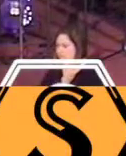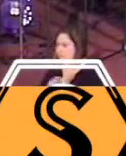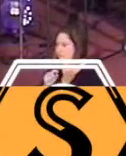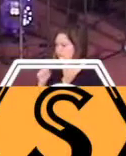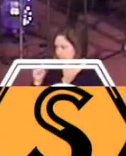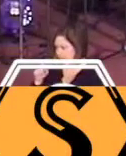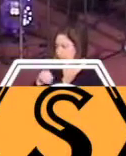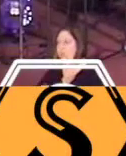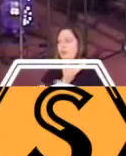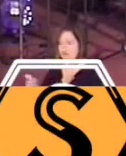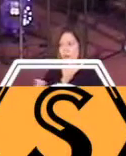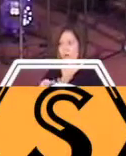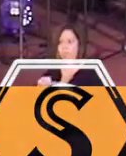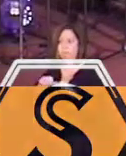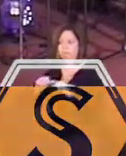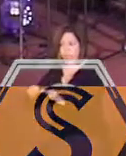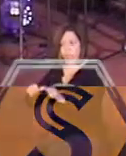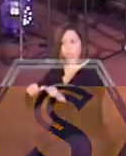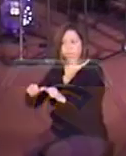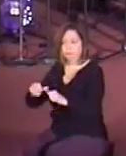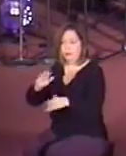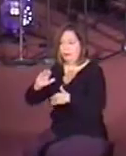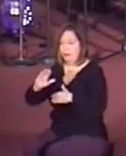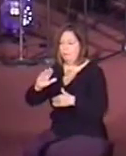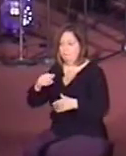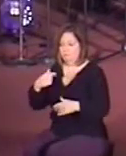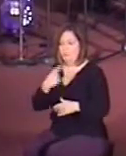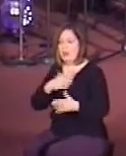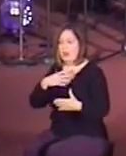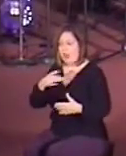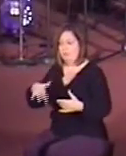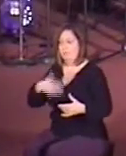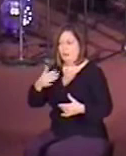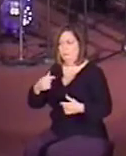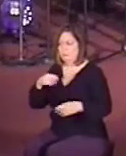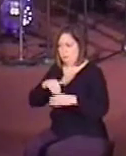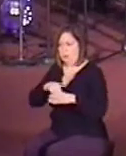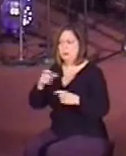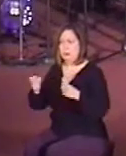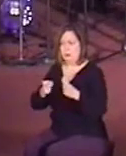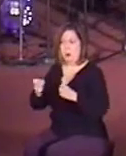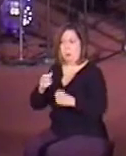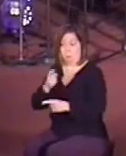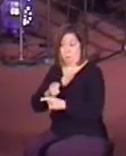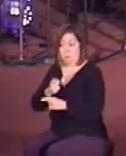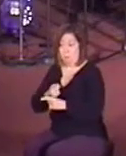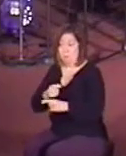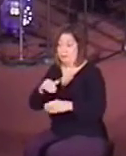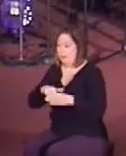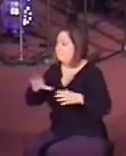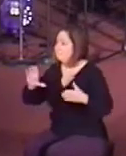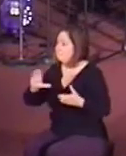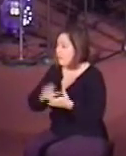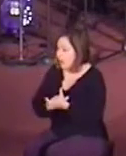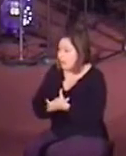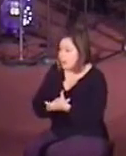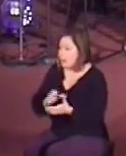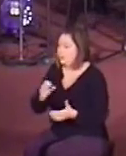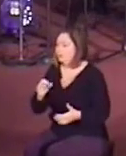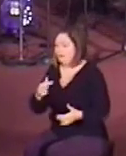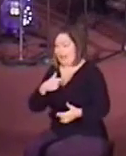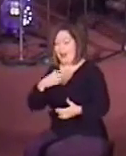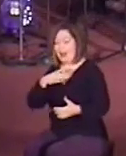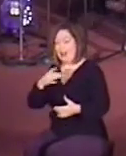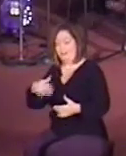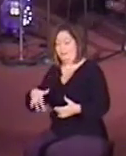in control. And a lot of us like to feel like we're in control, right? Especially like in marriages. Like, for instance, I like to believe that